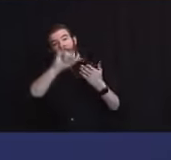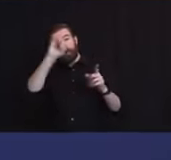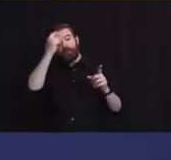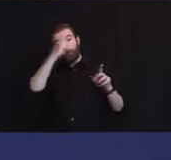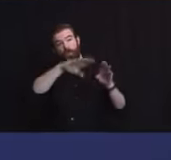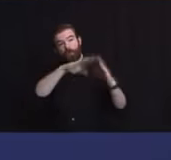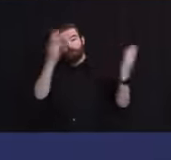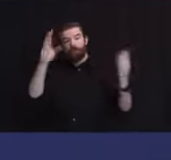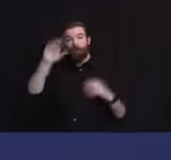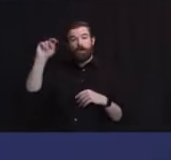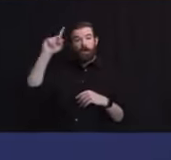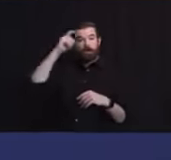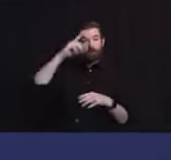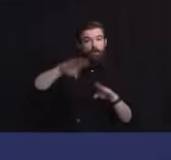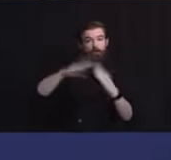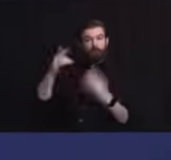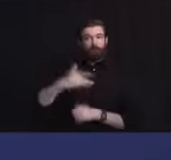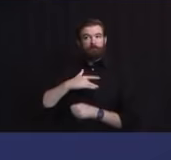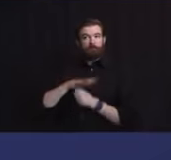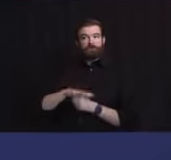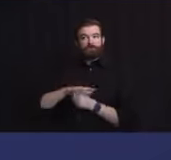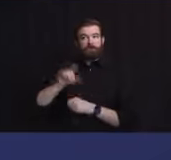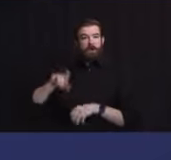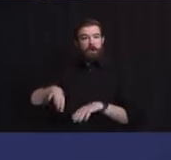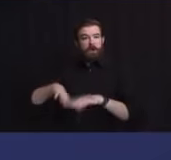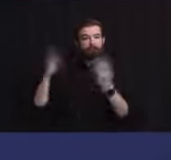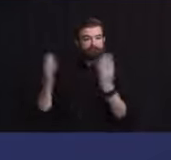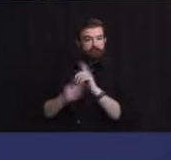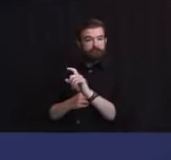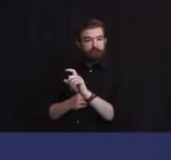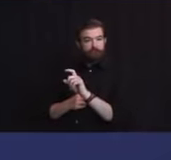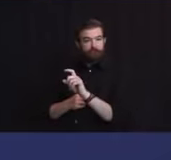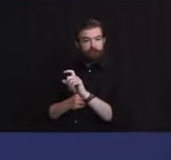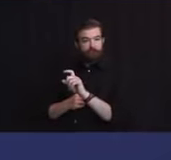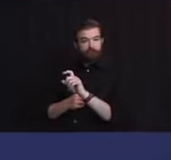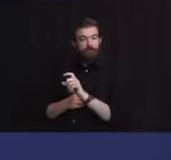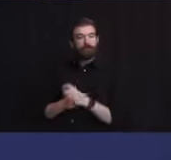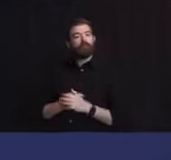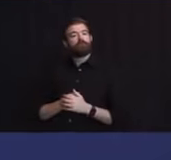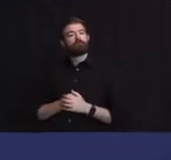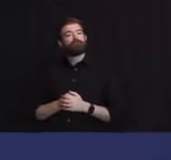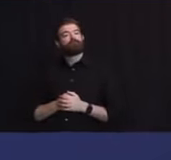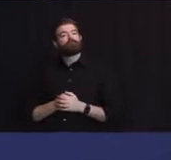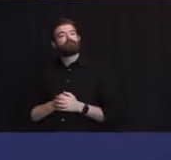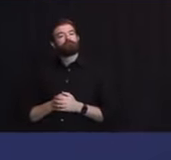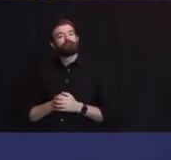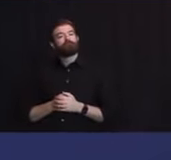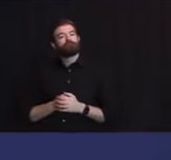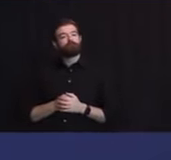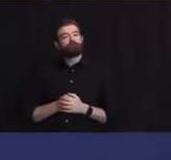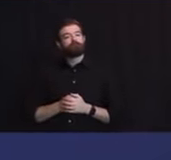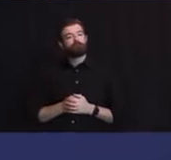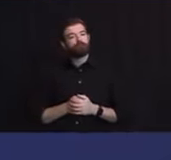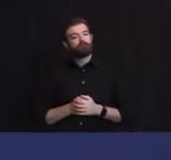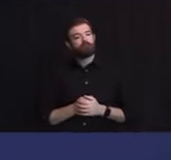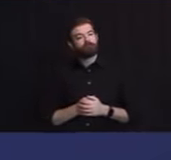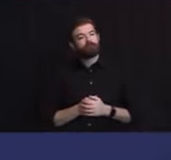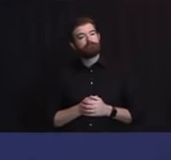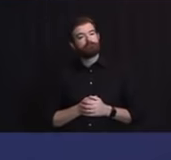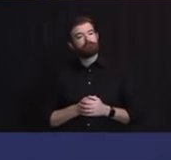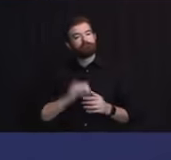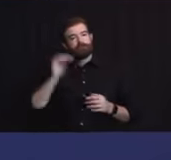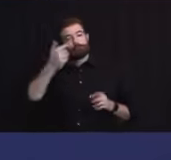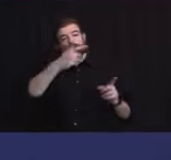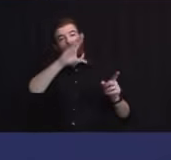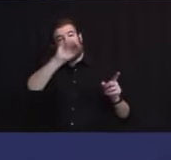pandemic back up and running after it seemed to have broken down, especially with Governor Lamont announcing 100% indoor